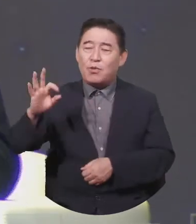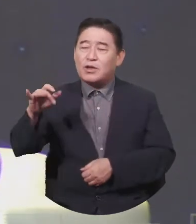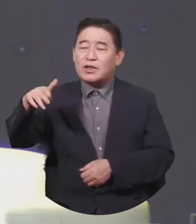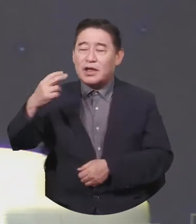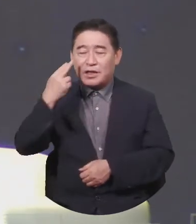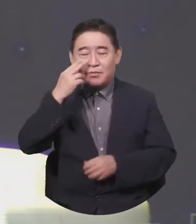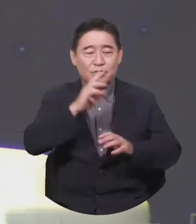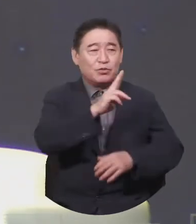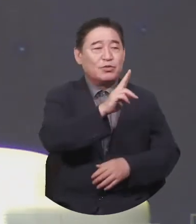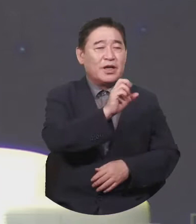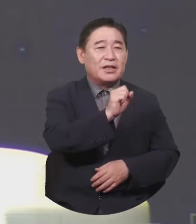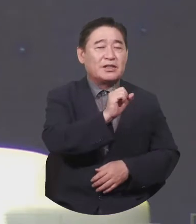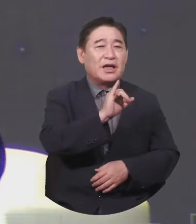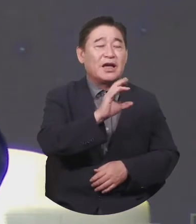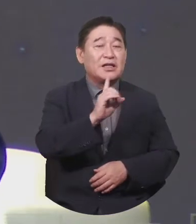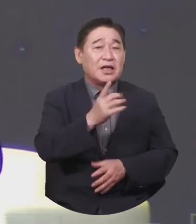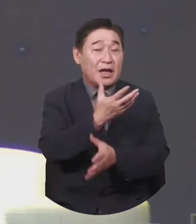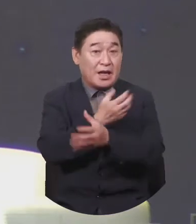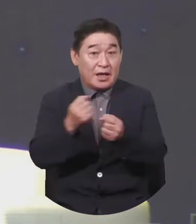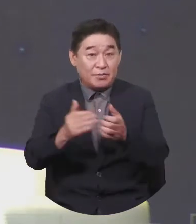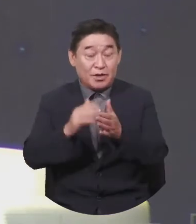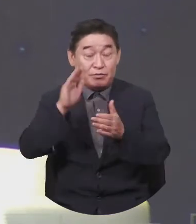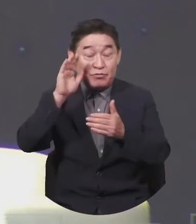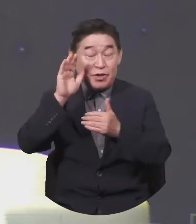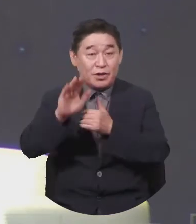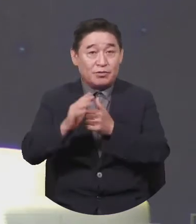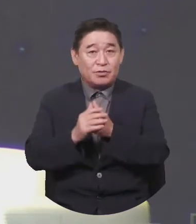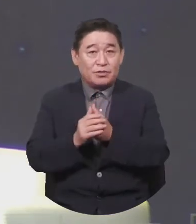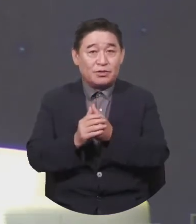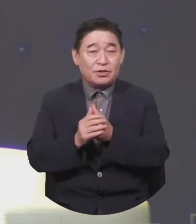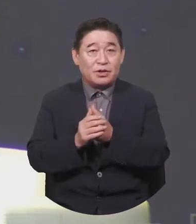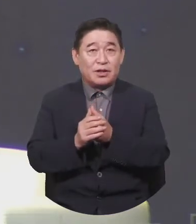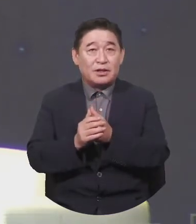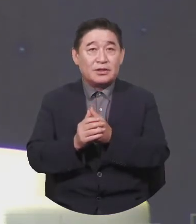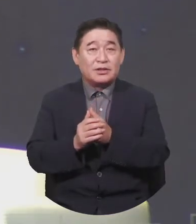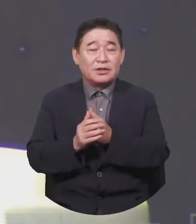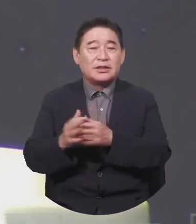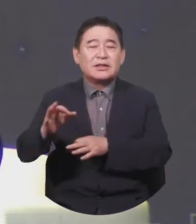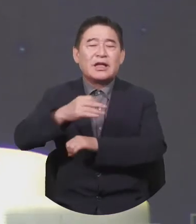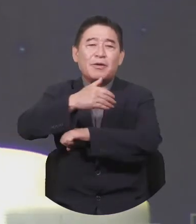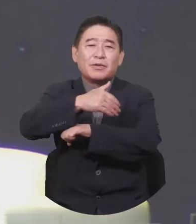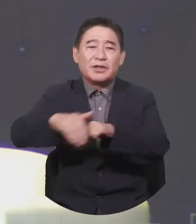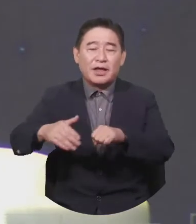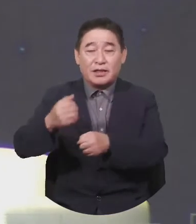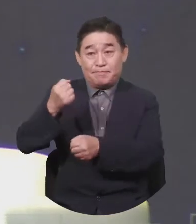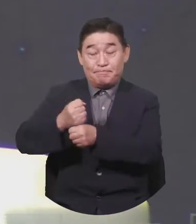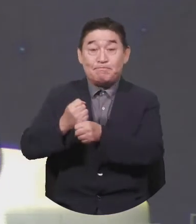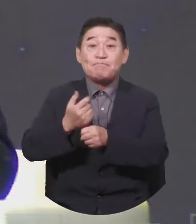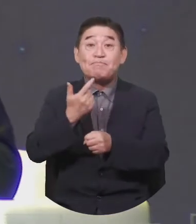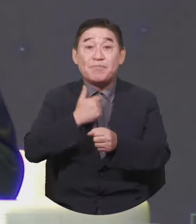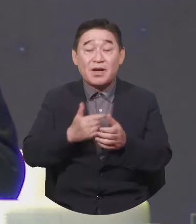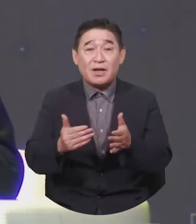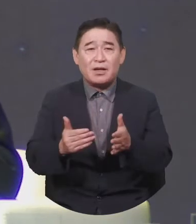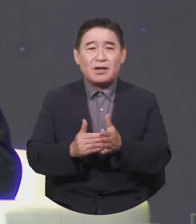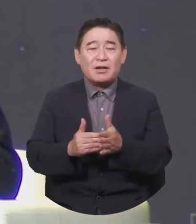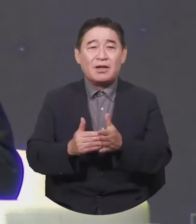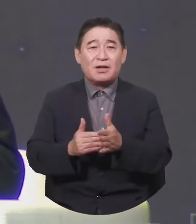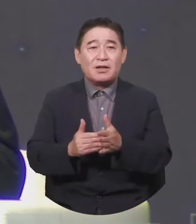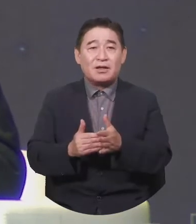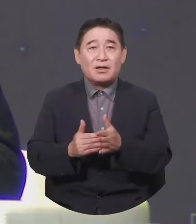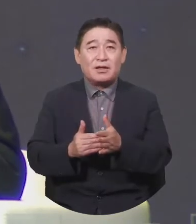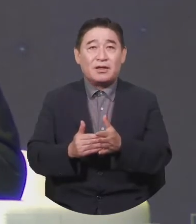it is very helpful for our activity. Well, I just wanted to return back to